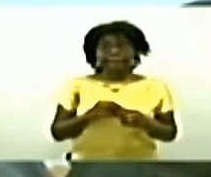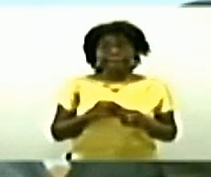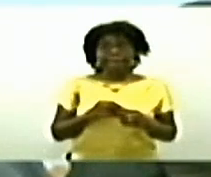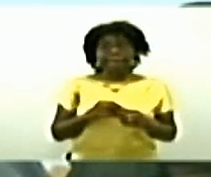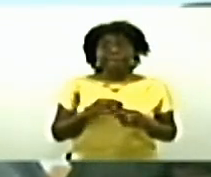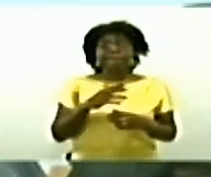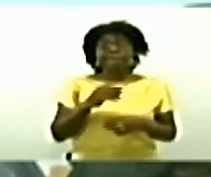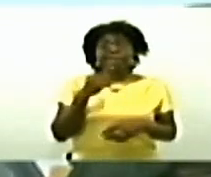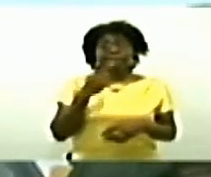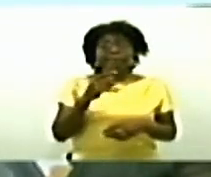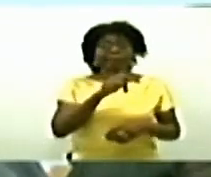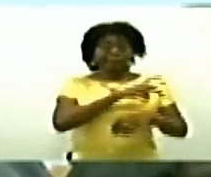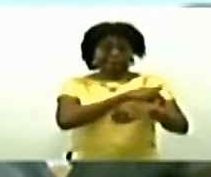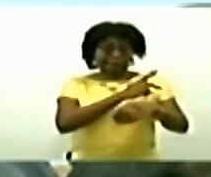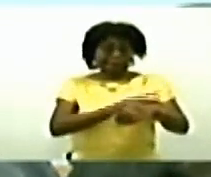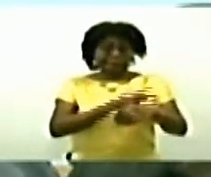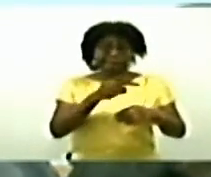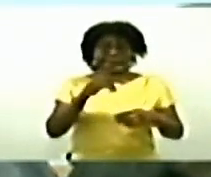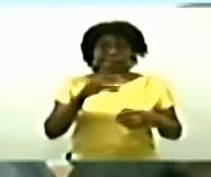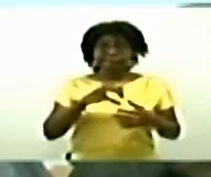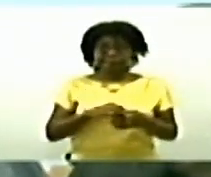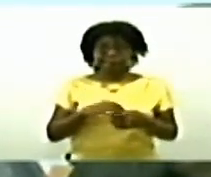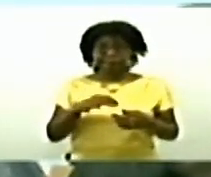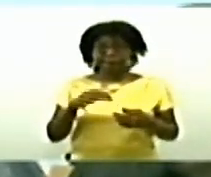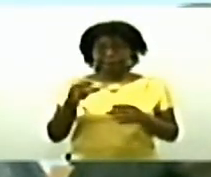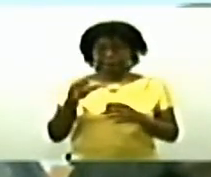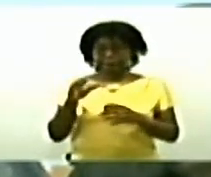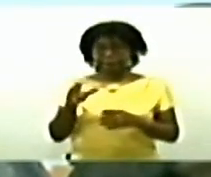And it's a power of immobilizing device.